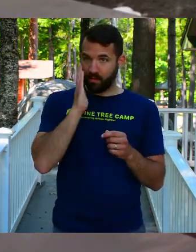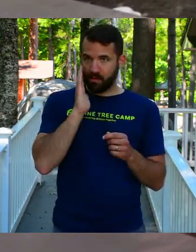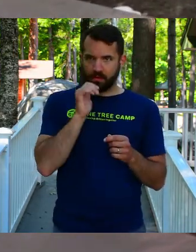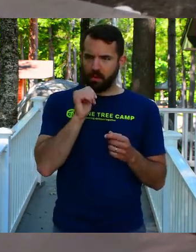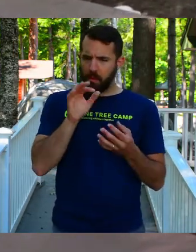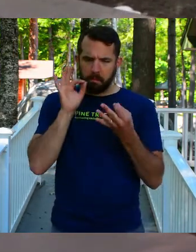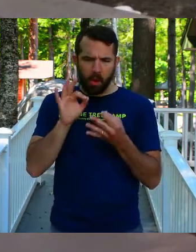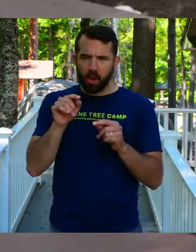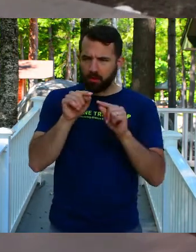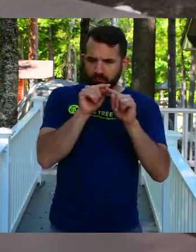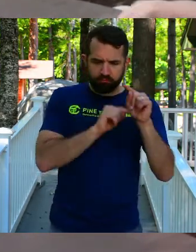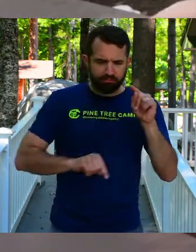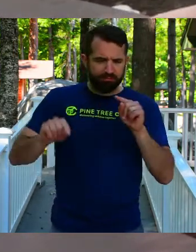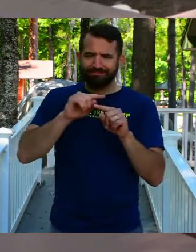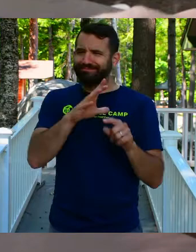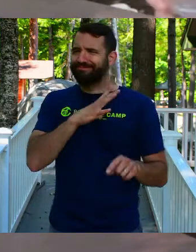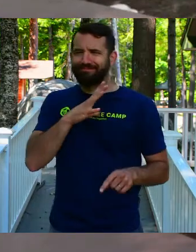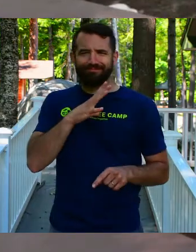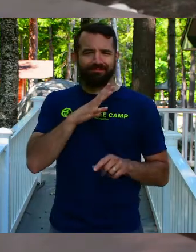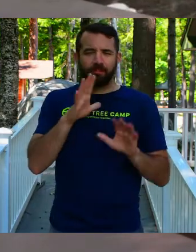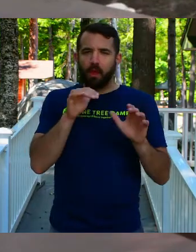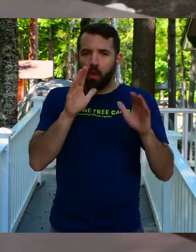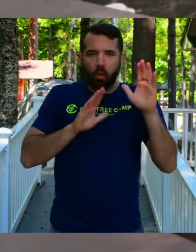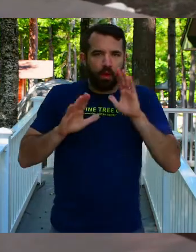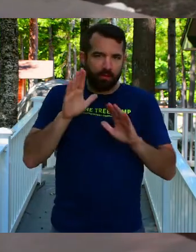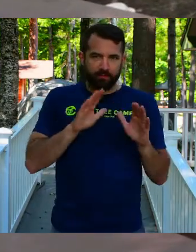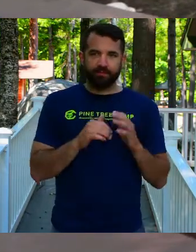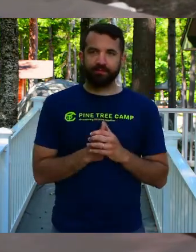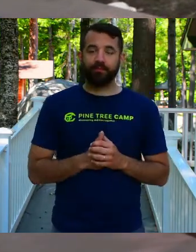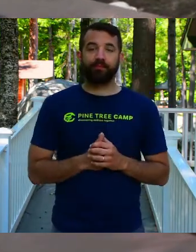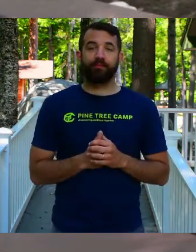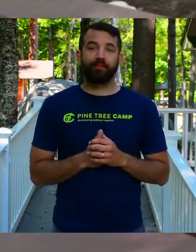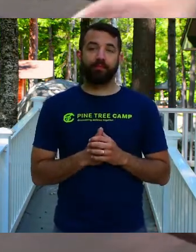perfect. So next, we're going to take our food dye.